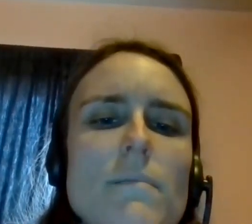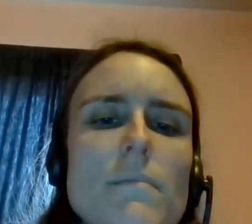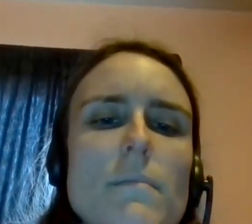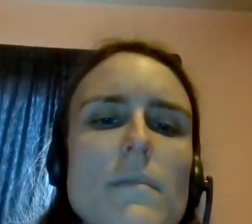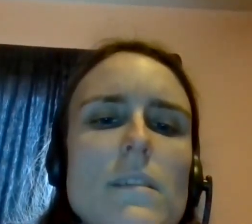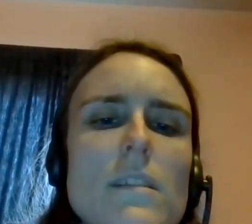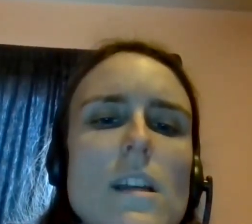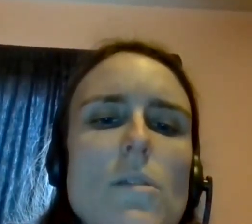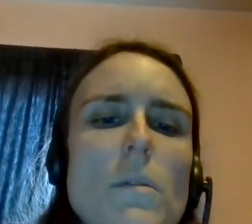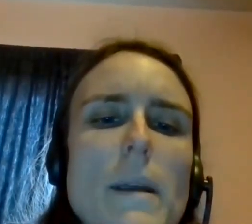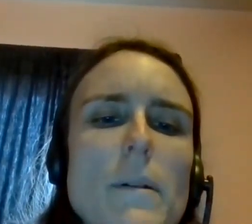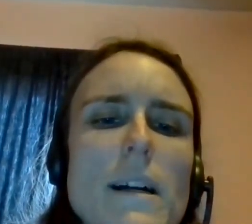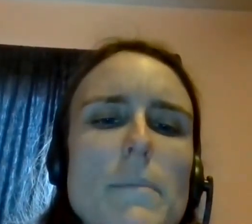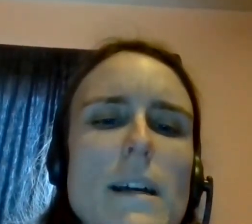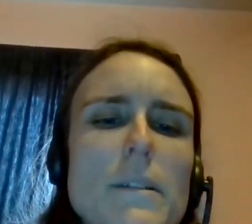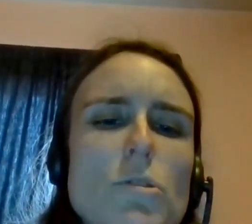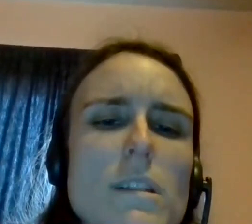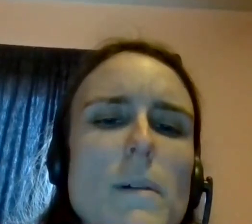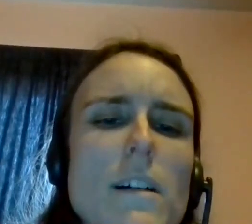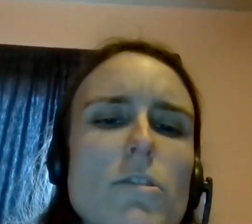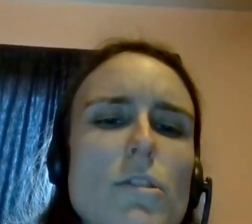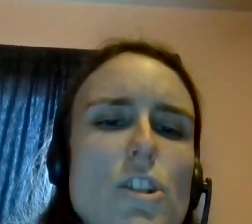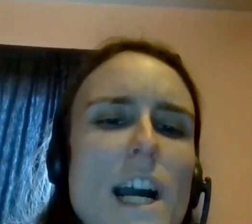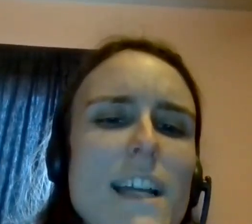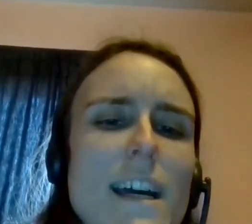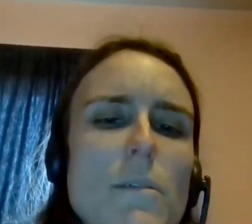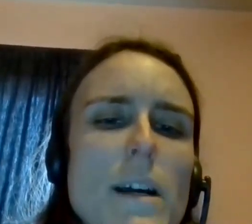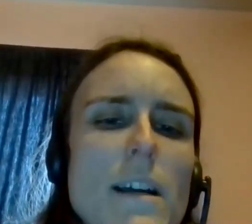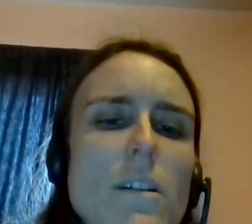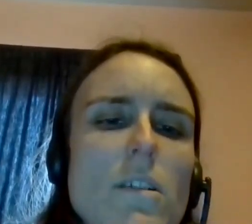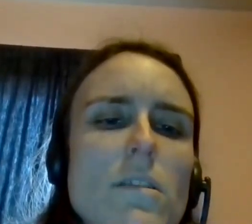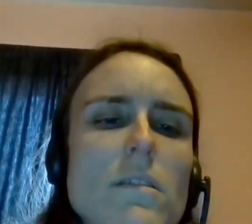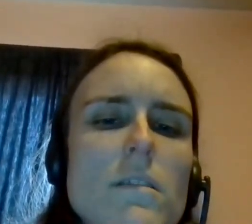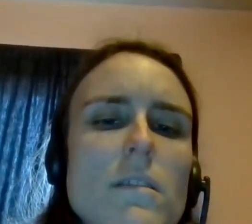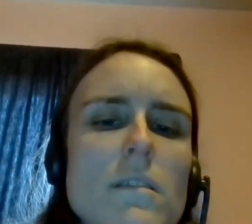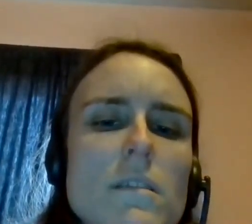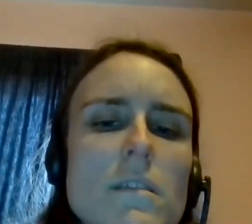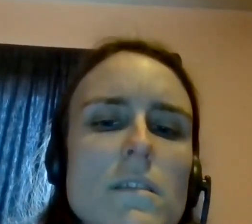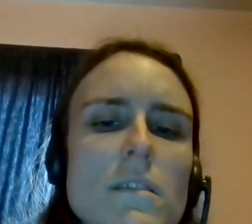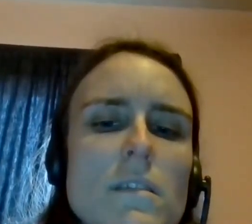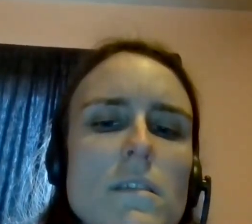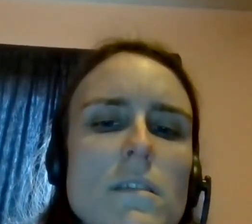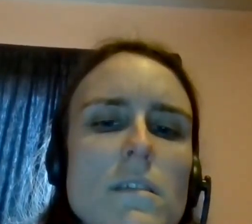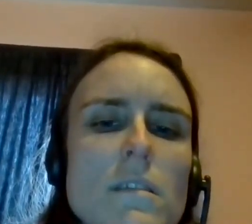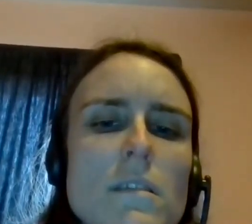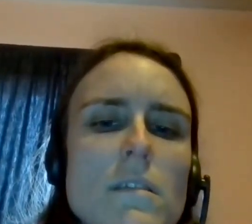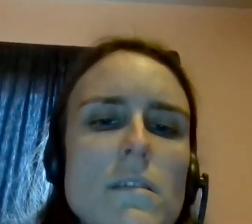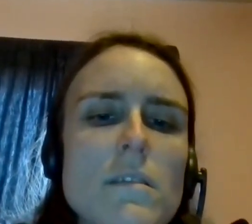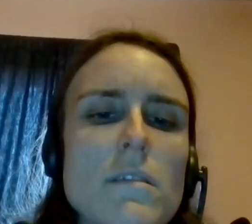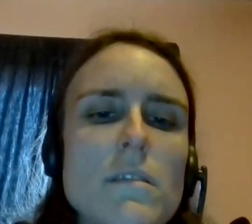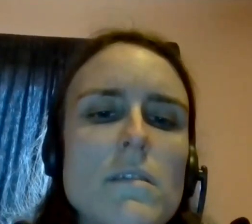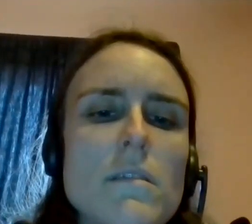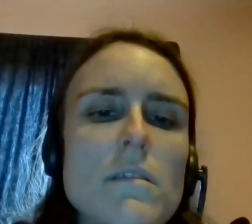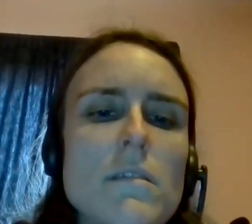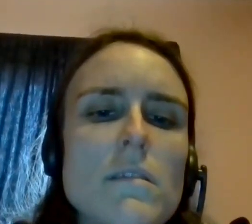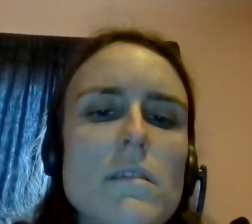will people be able to respond through the chat that way, or? They will, but we want them to put it